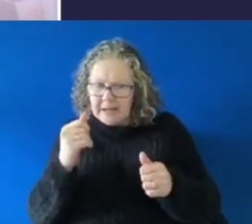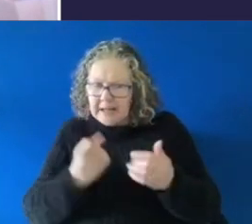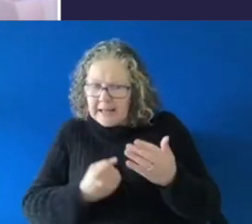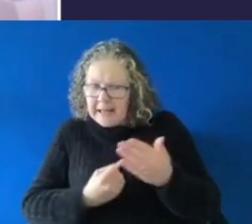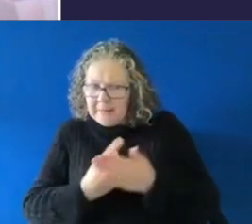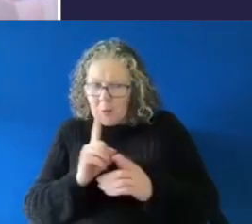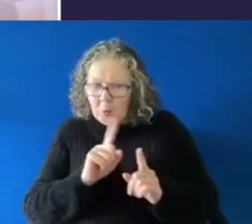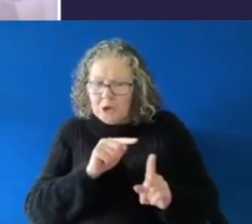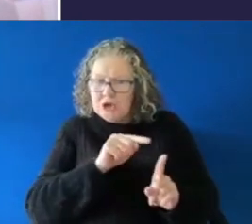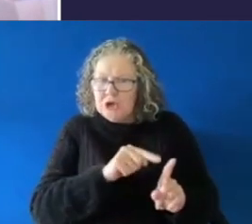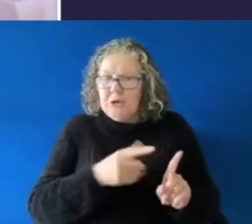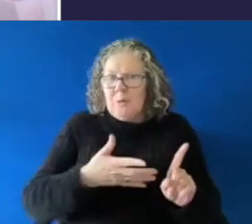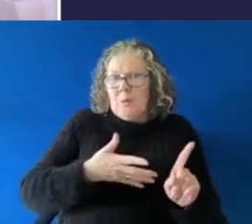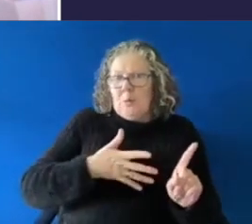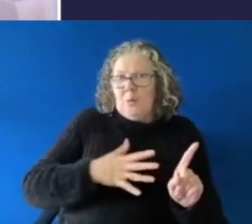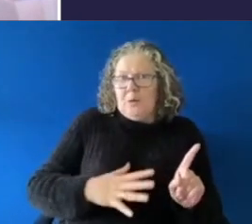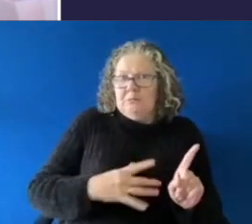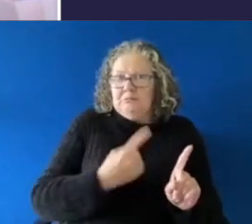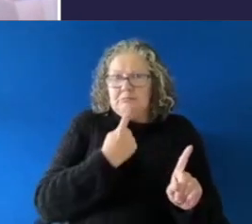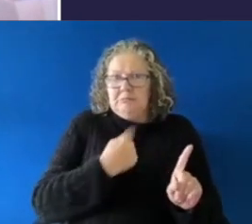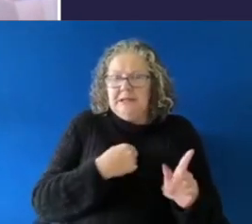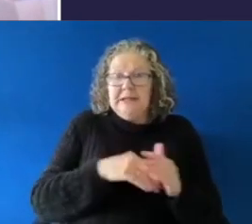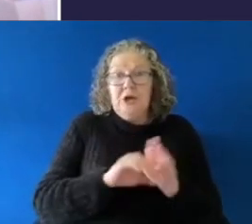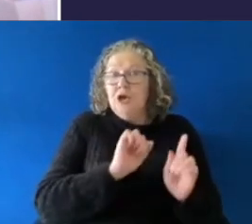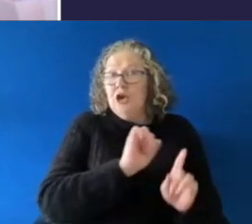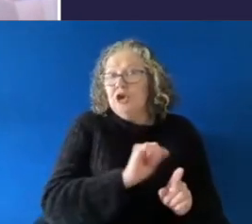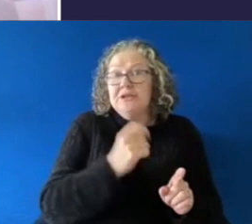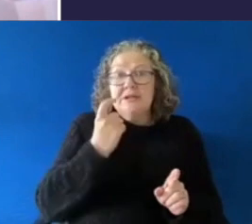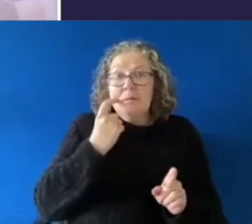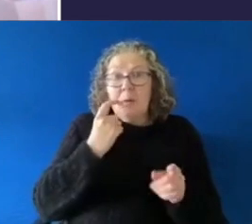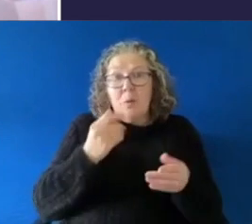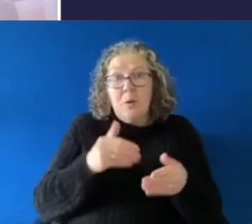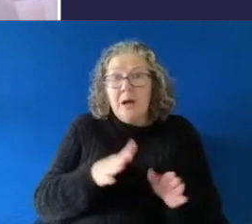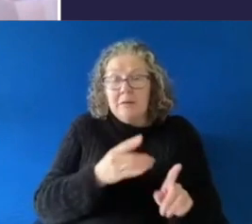is expressing in her ever so simple way, and